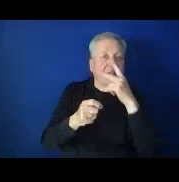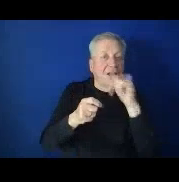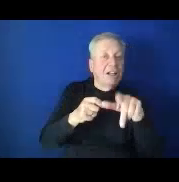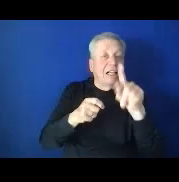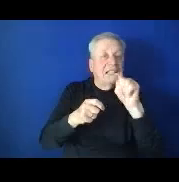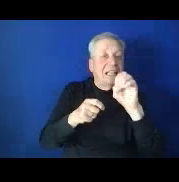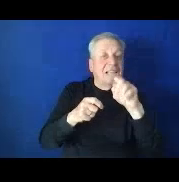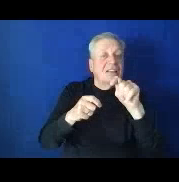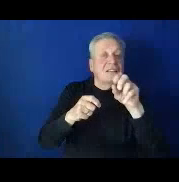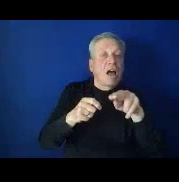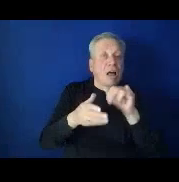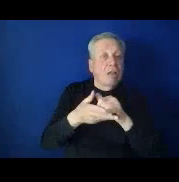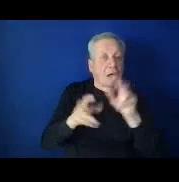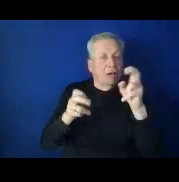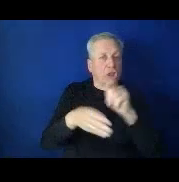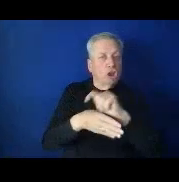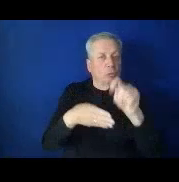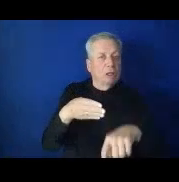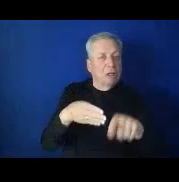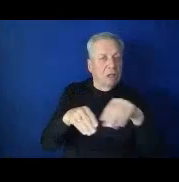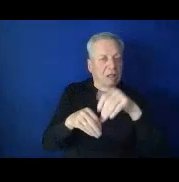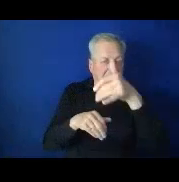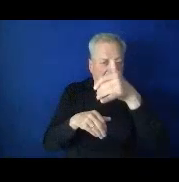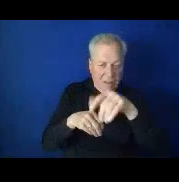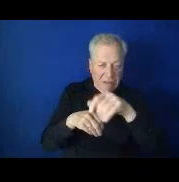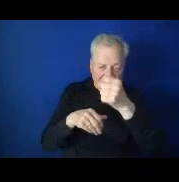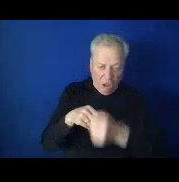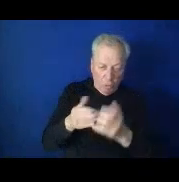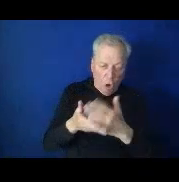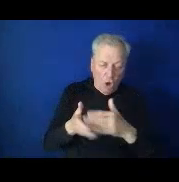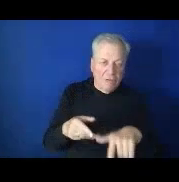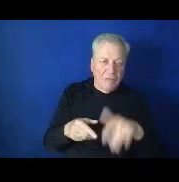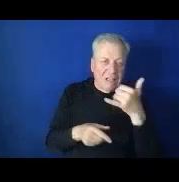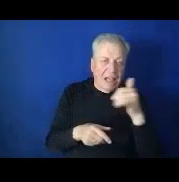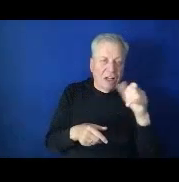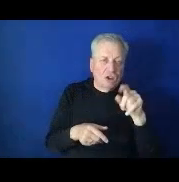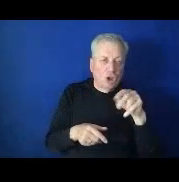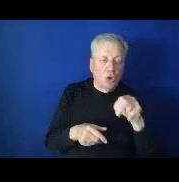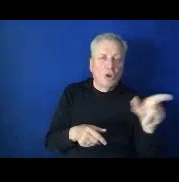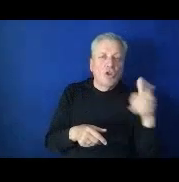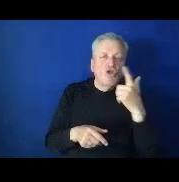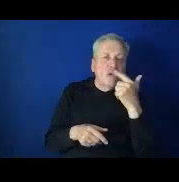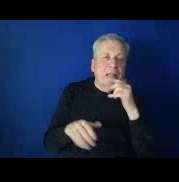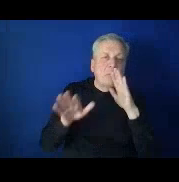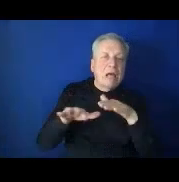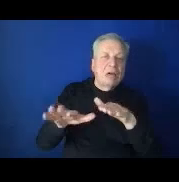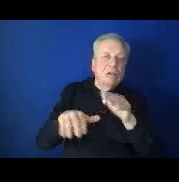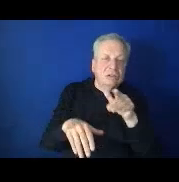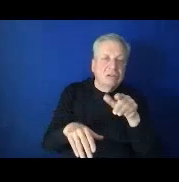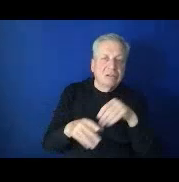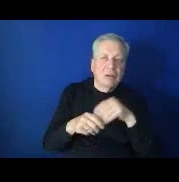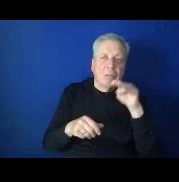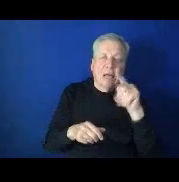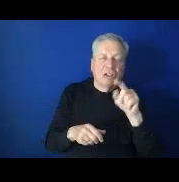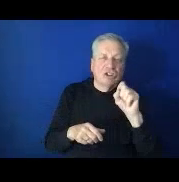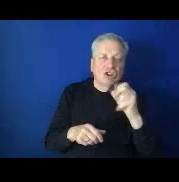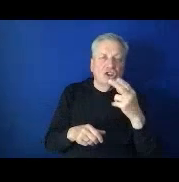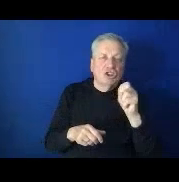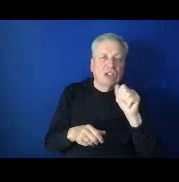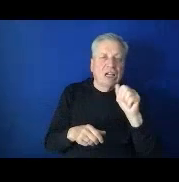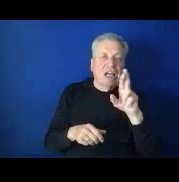up and they terminate at the southern part of Yellowstone. The Red Mountains, Mount Sheridan comes up and they terminate